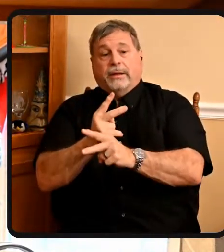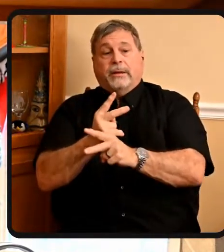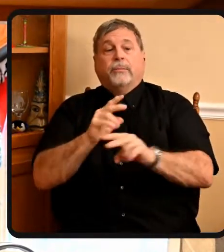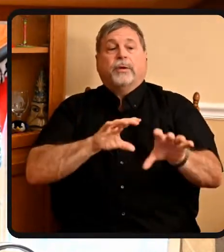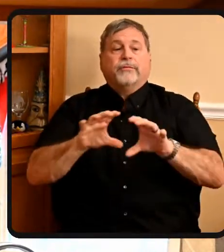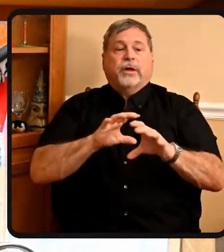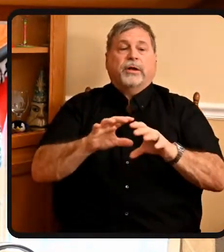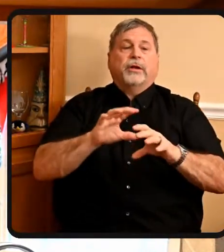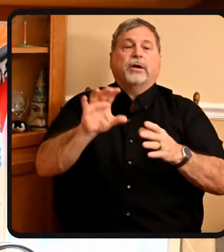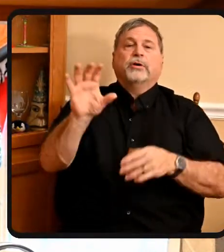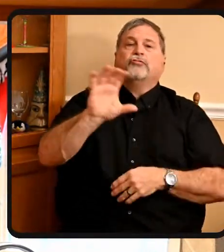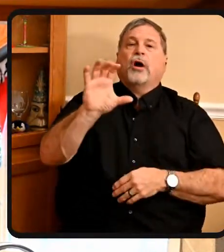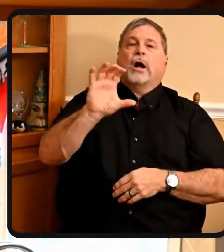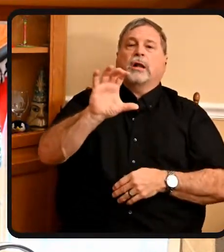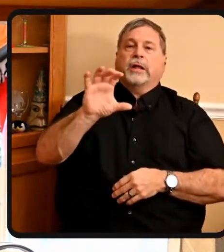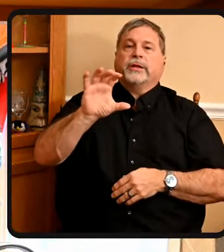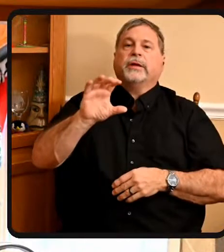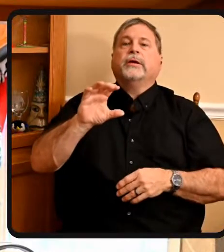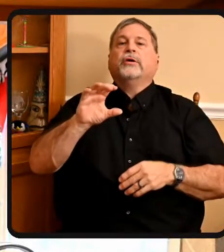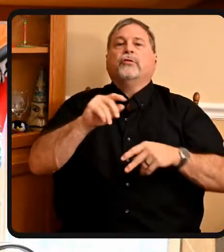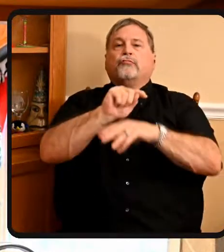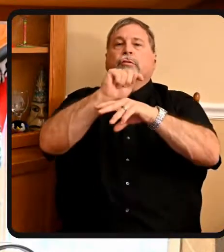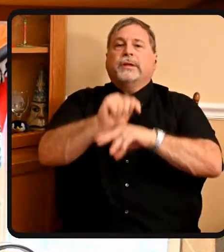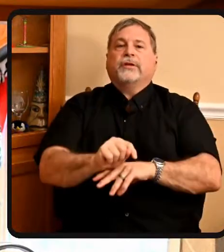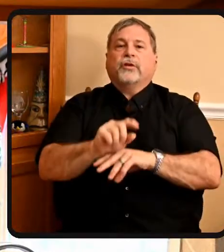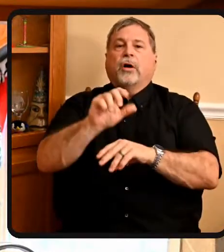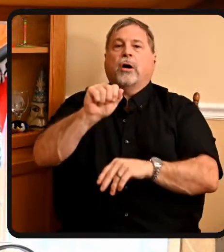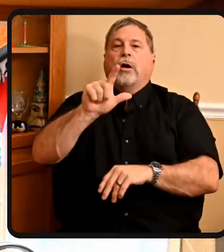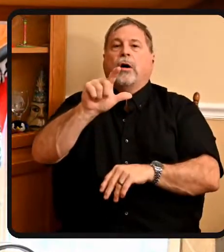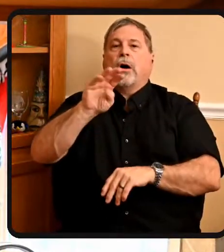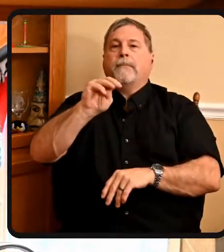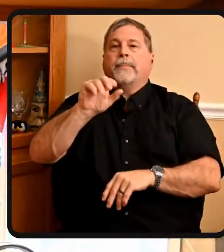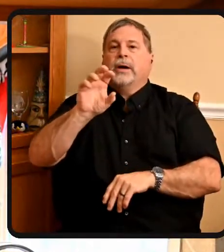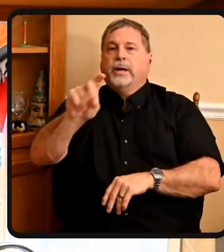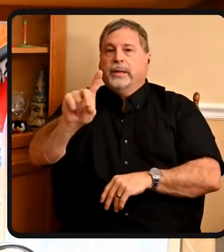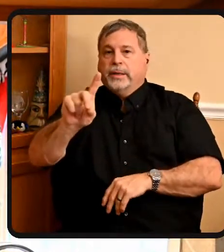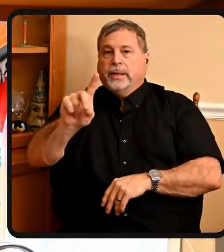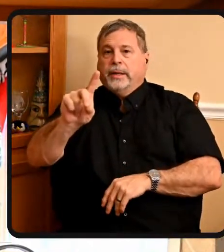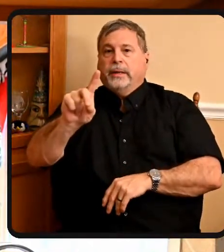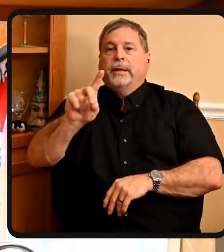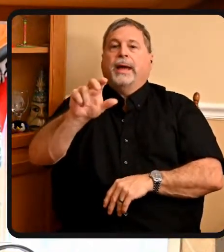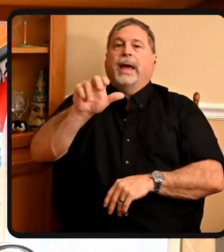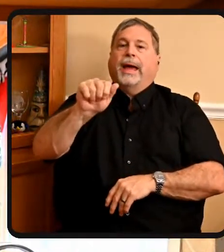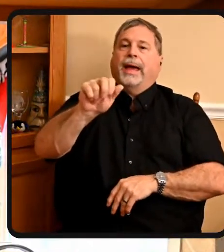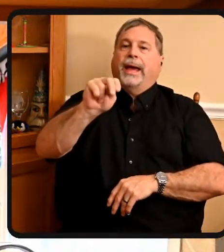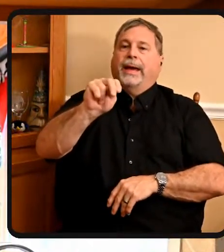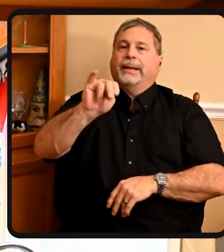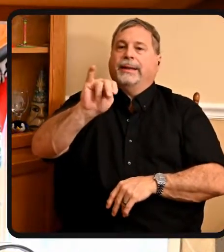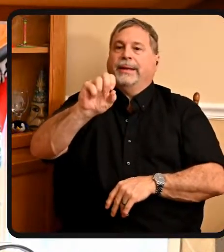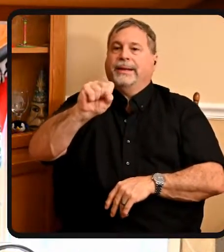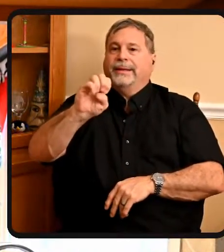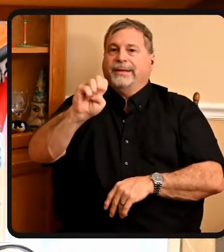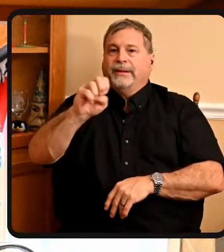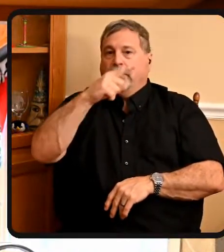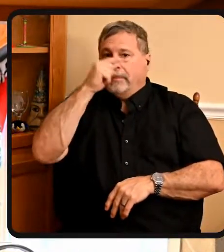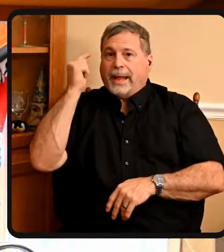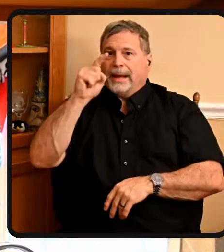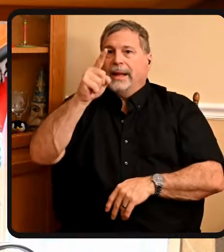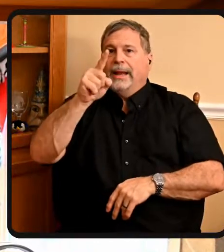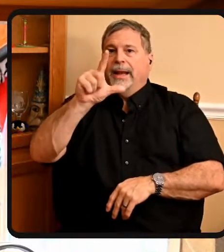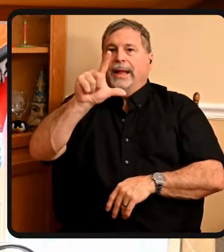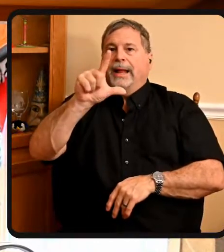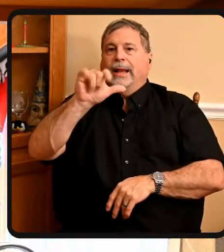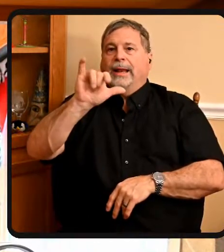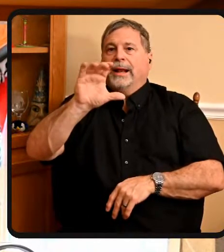kinds of biscotti. We've done a chocolate dredged traditional almond and anise or anise black